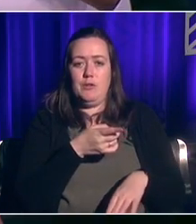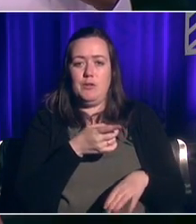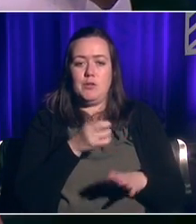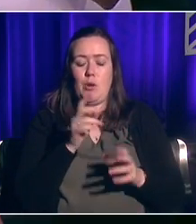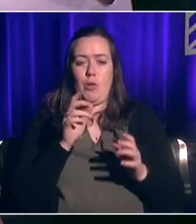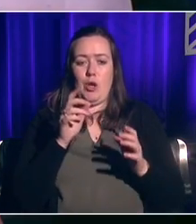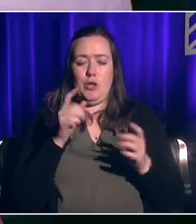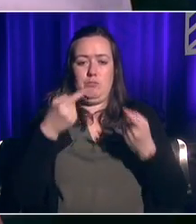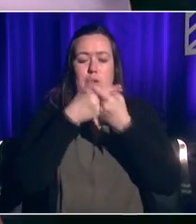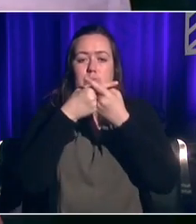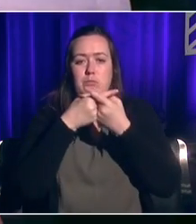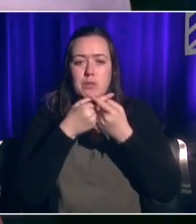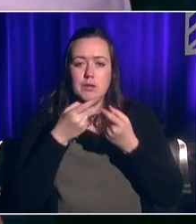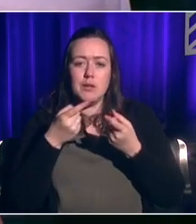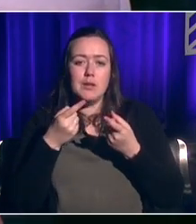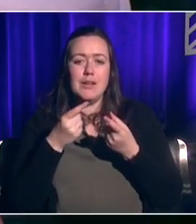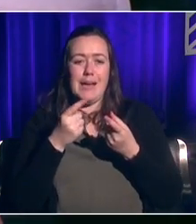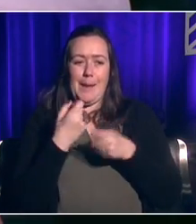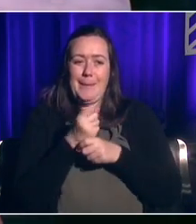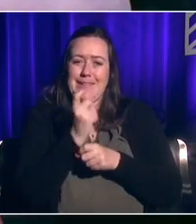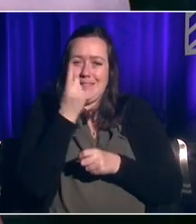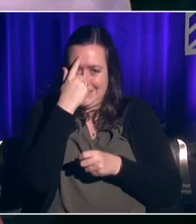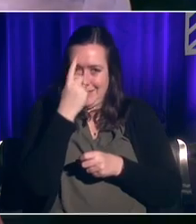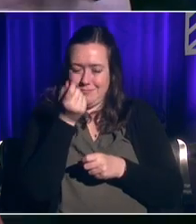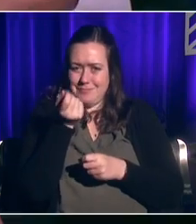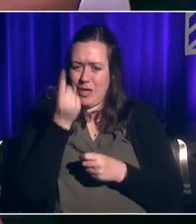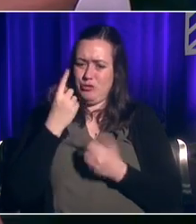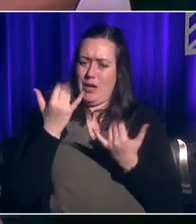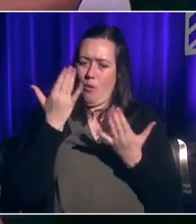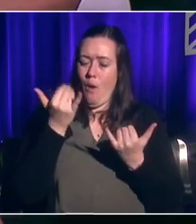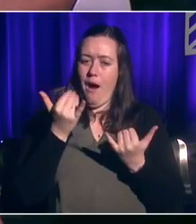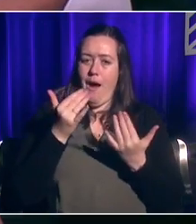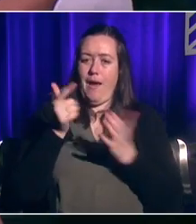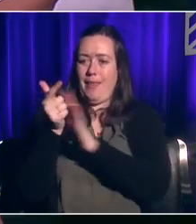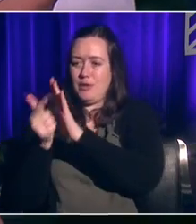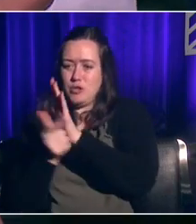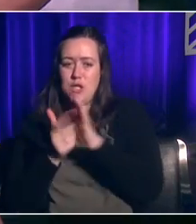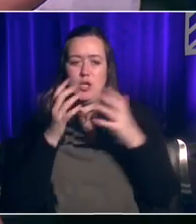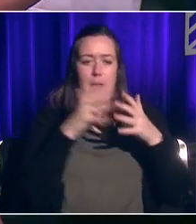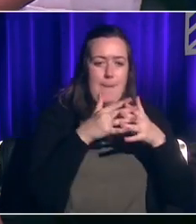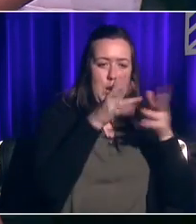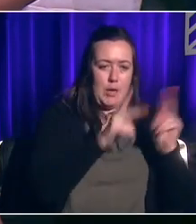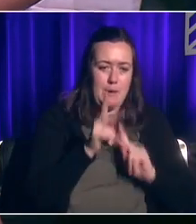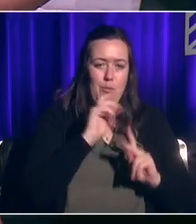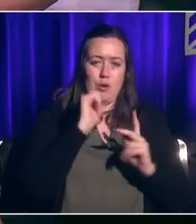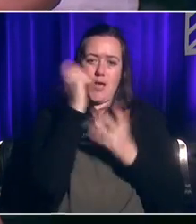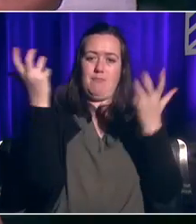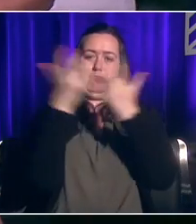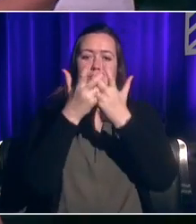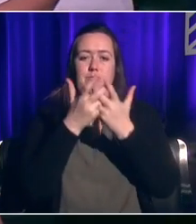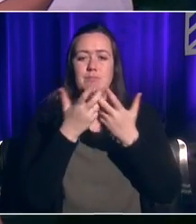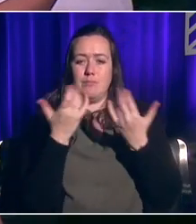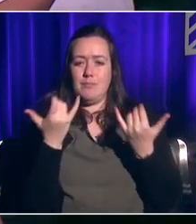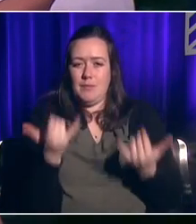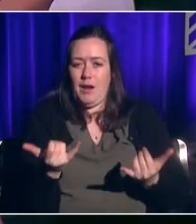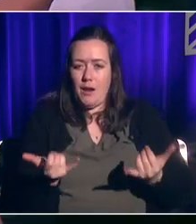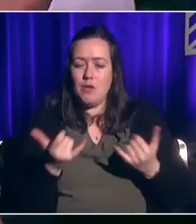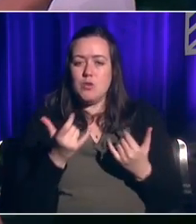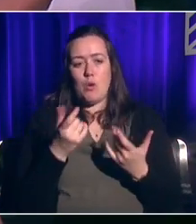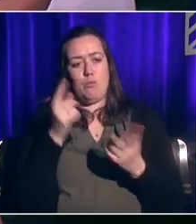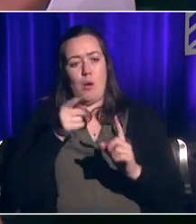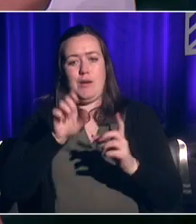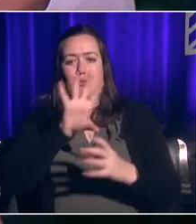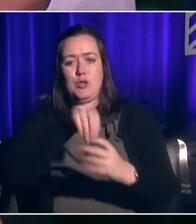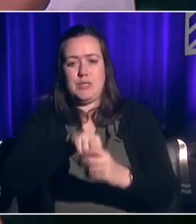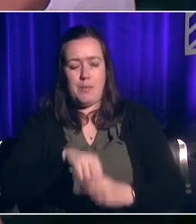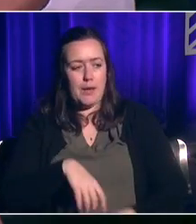between legislation and our America, and that's why we need young people to participate. To run. Talk about participation, right? And that's something you were obviously very